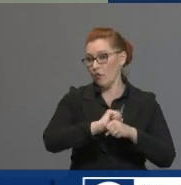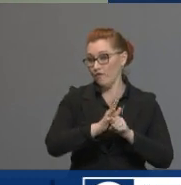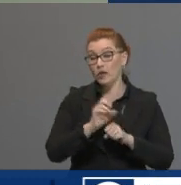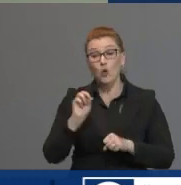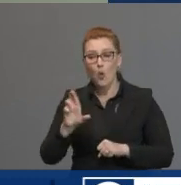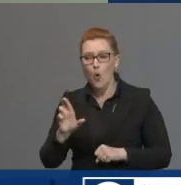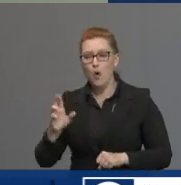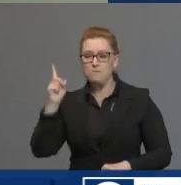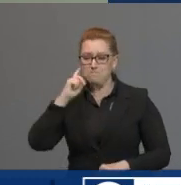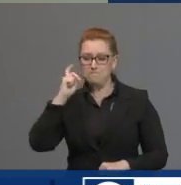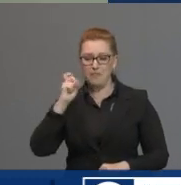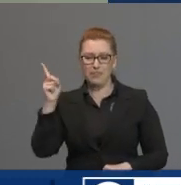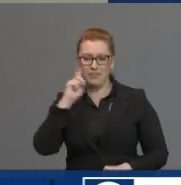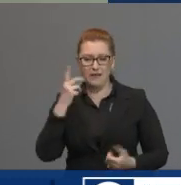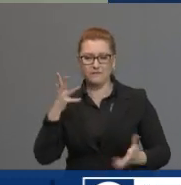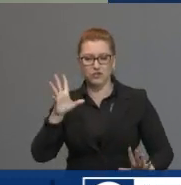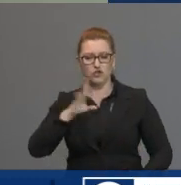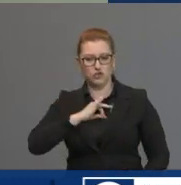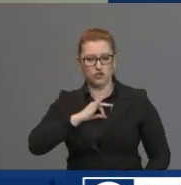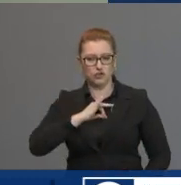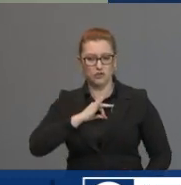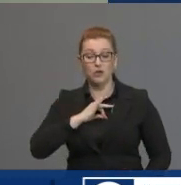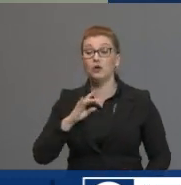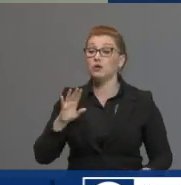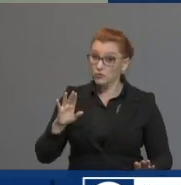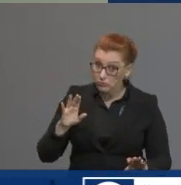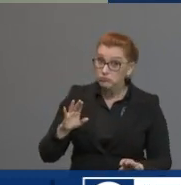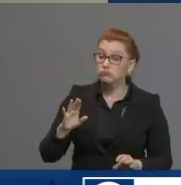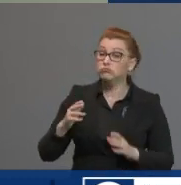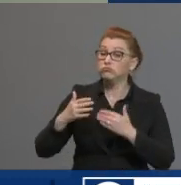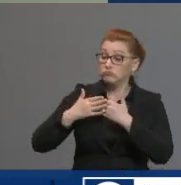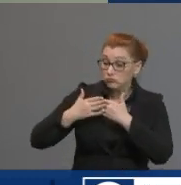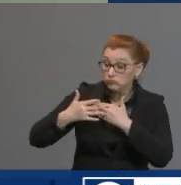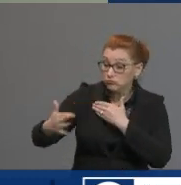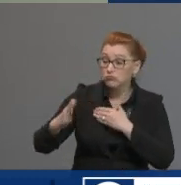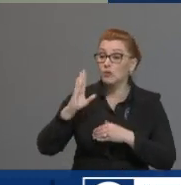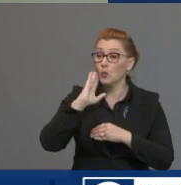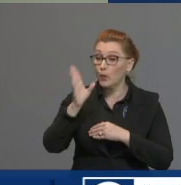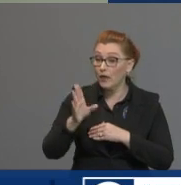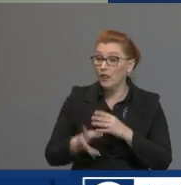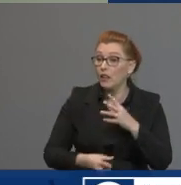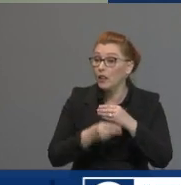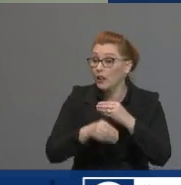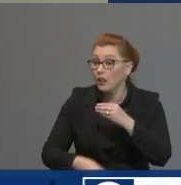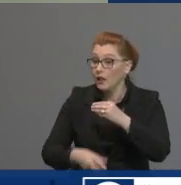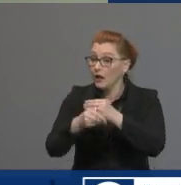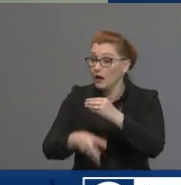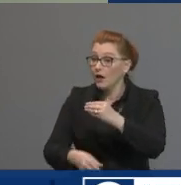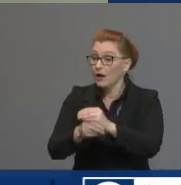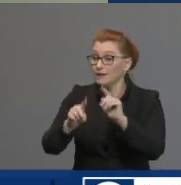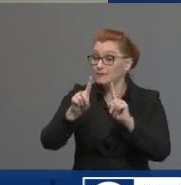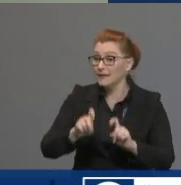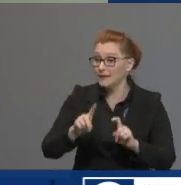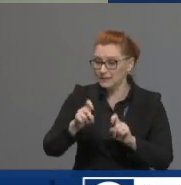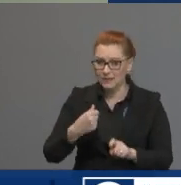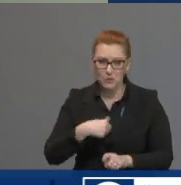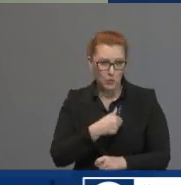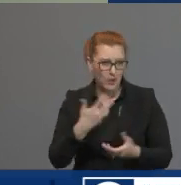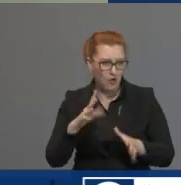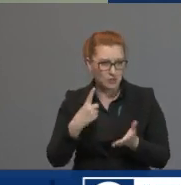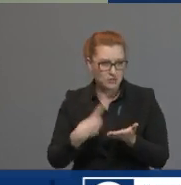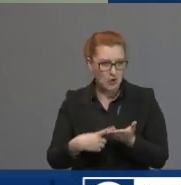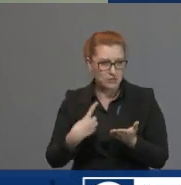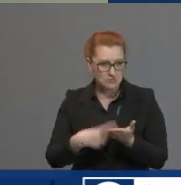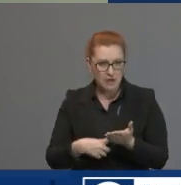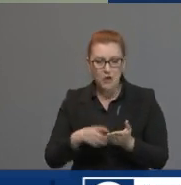they had contracted COVID-19. So we'll have additional testing as necessary. We